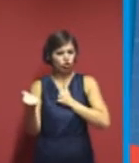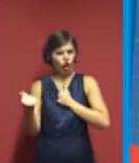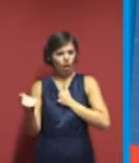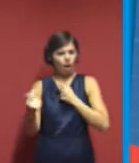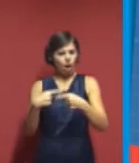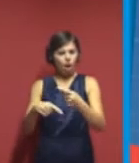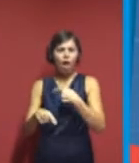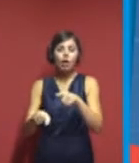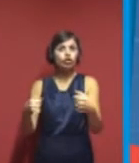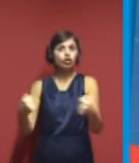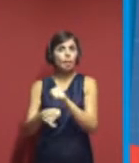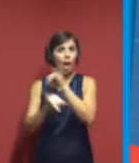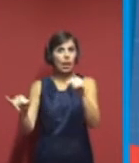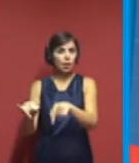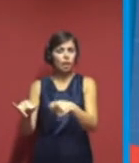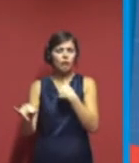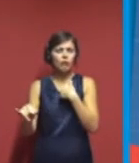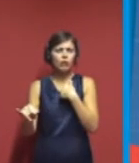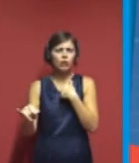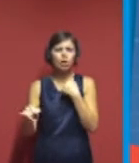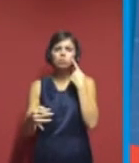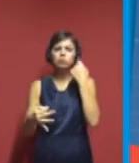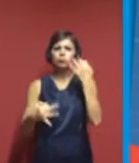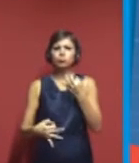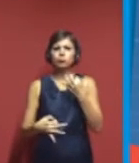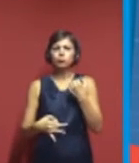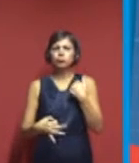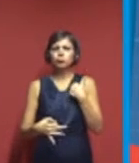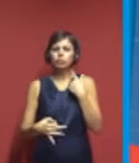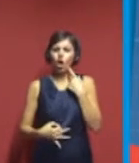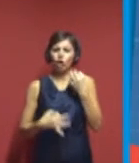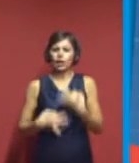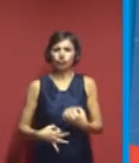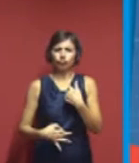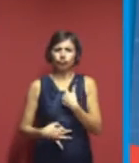my self-driving car, maybe a Romanian high school student version, because I'm not a university.